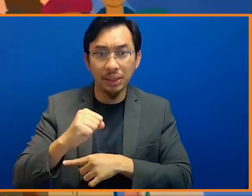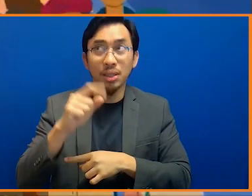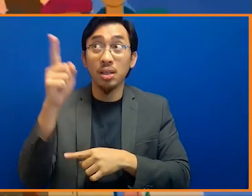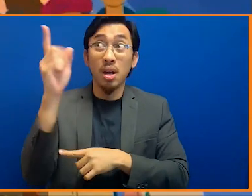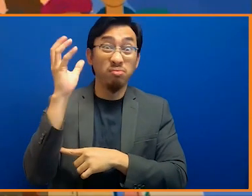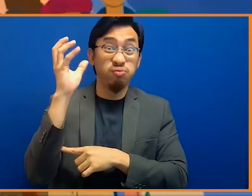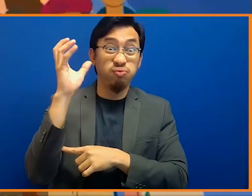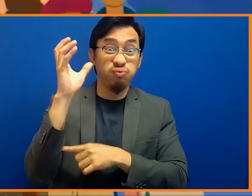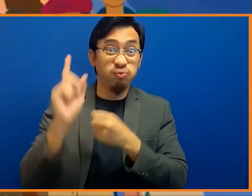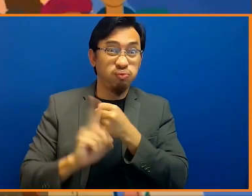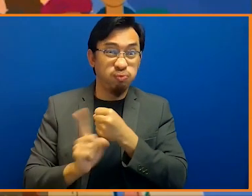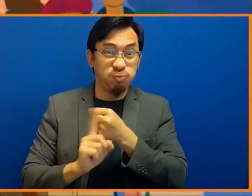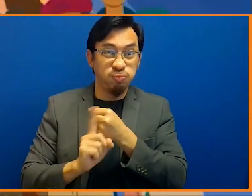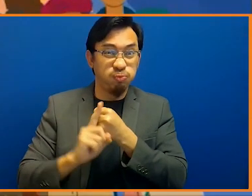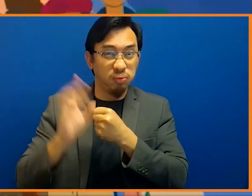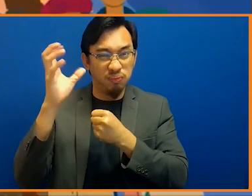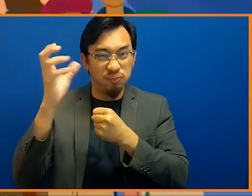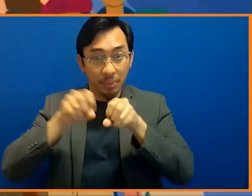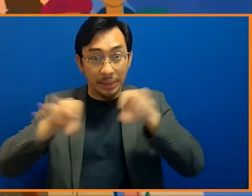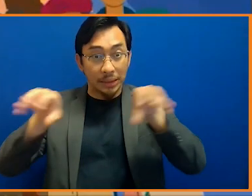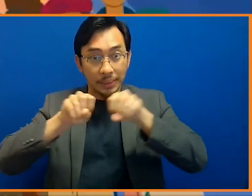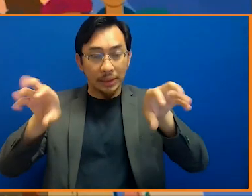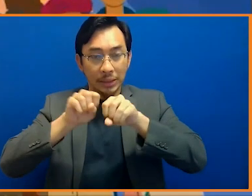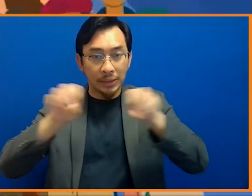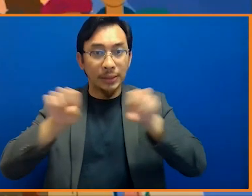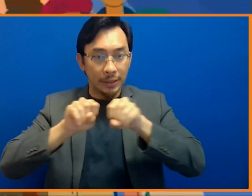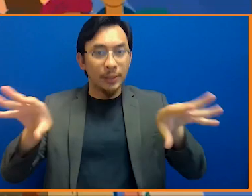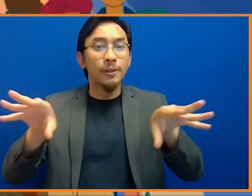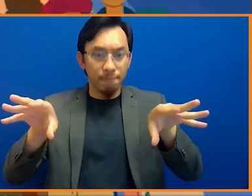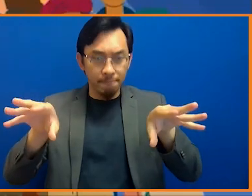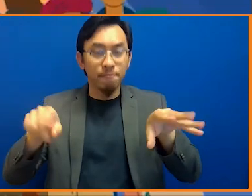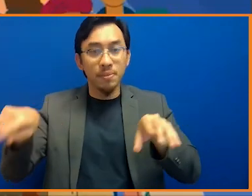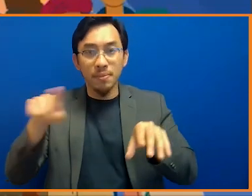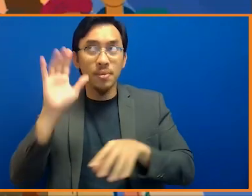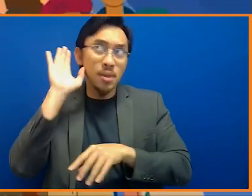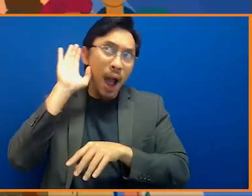or evacuation order released from the authority.